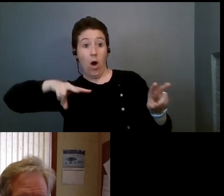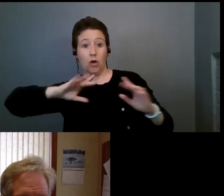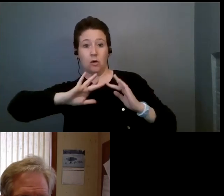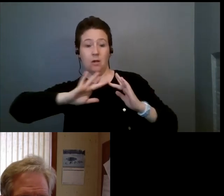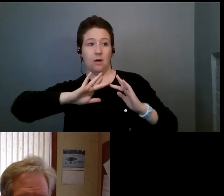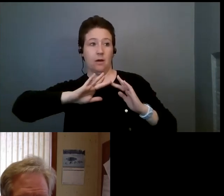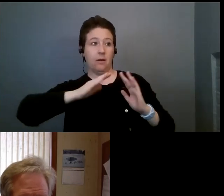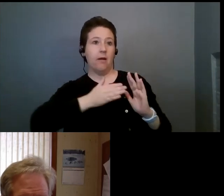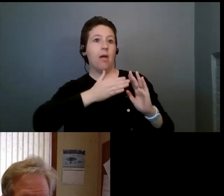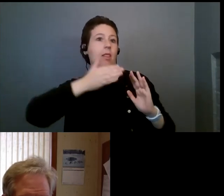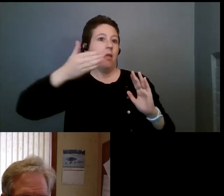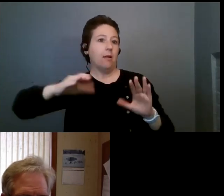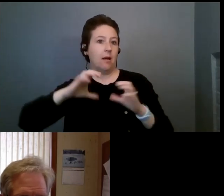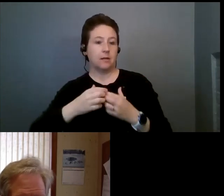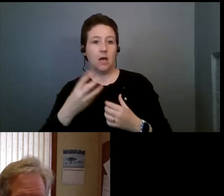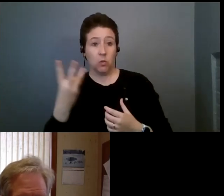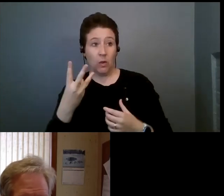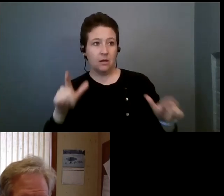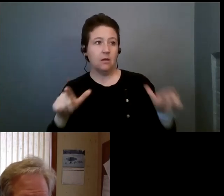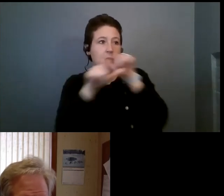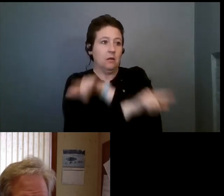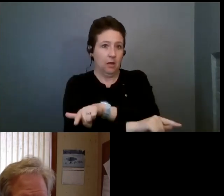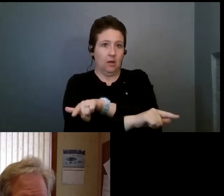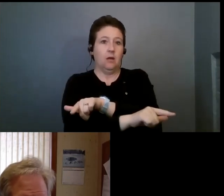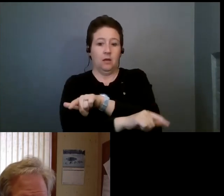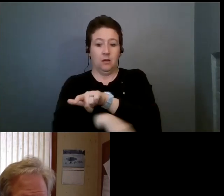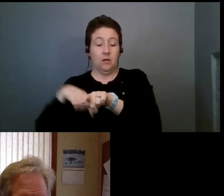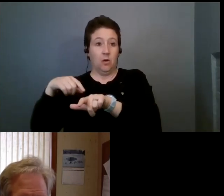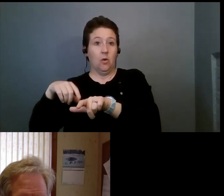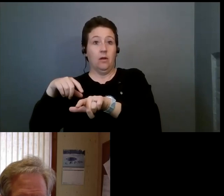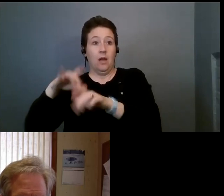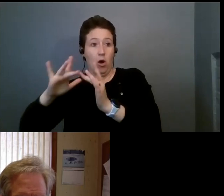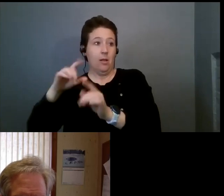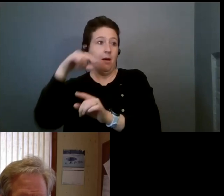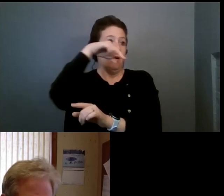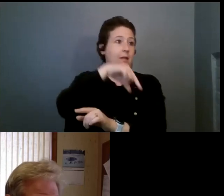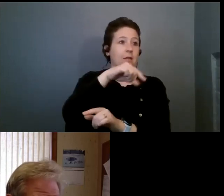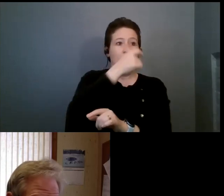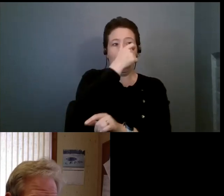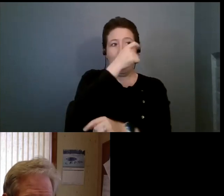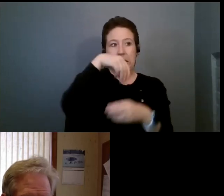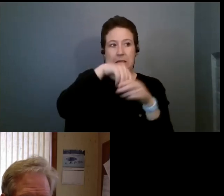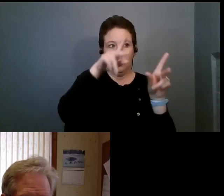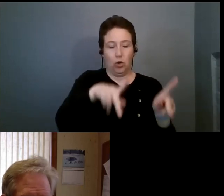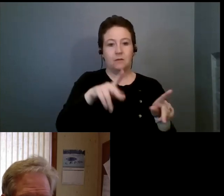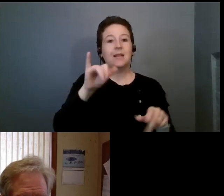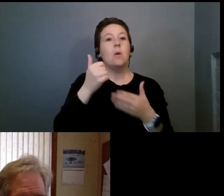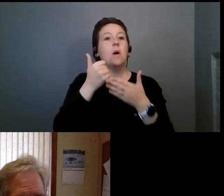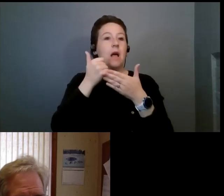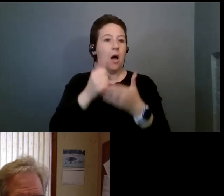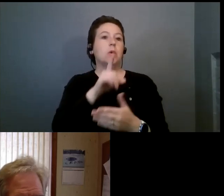day they'll switch places, and that will help us achieve the social distancing that we need in